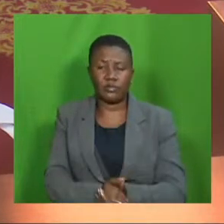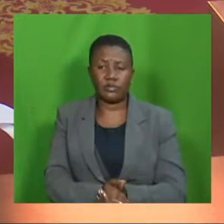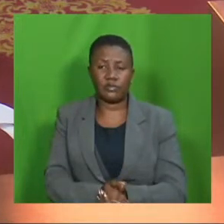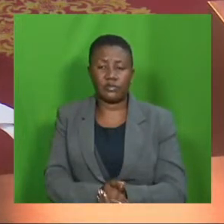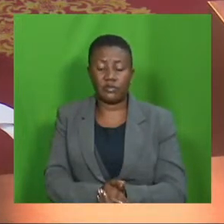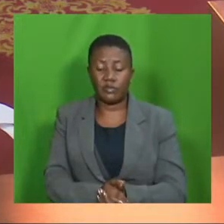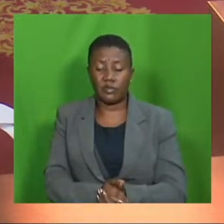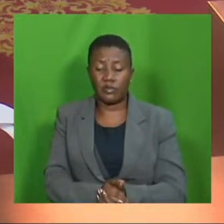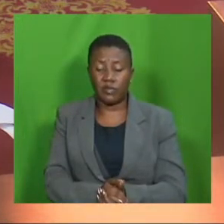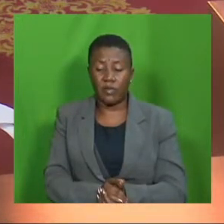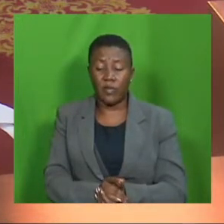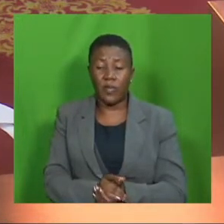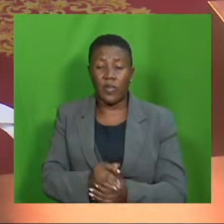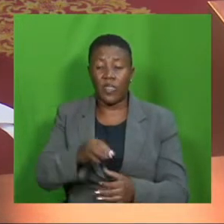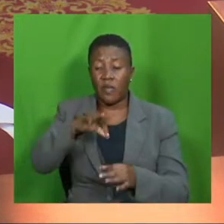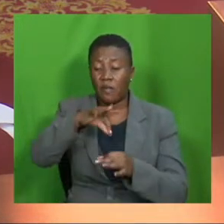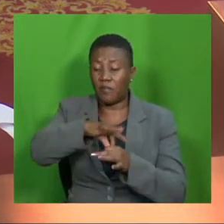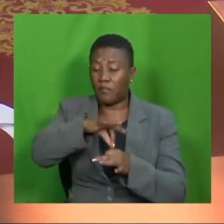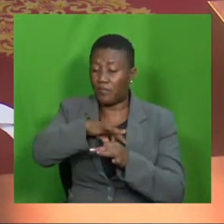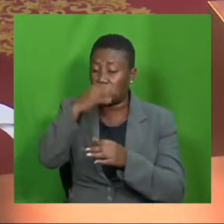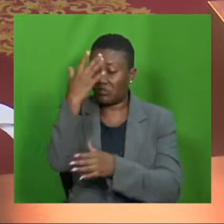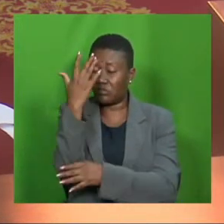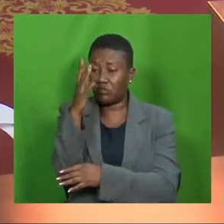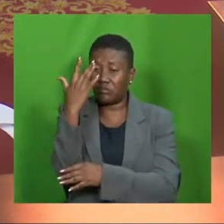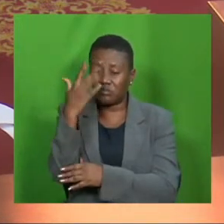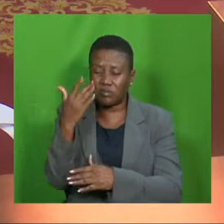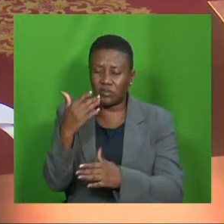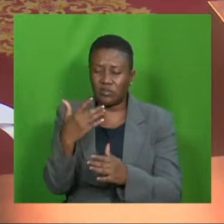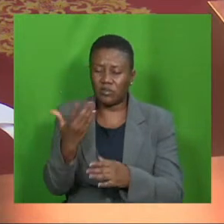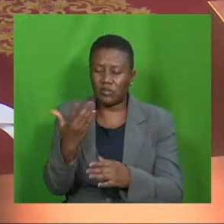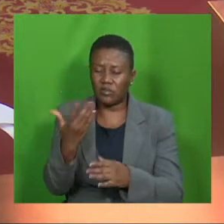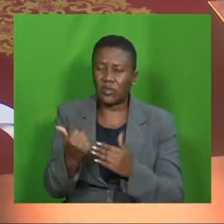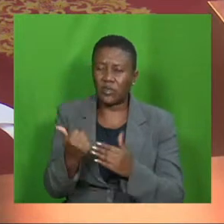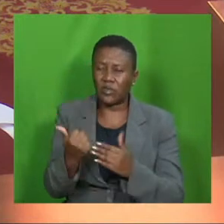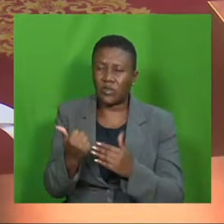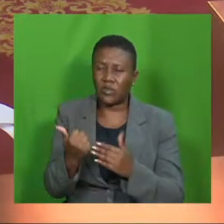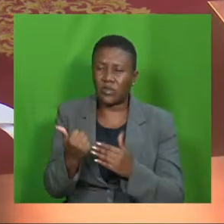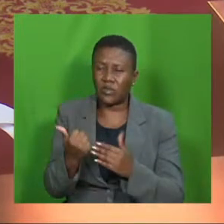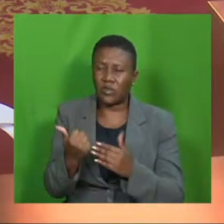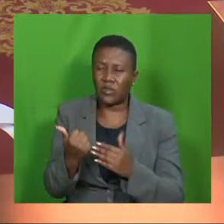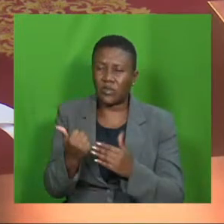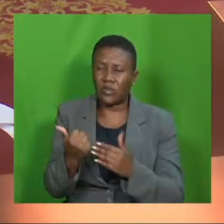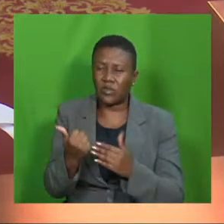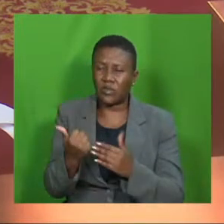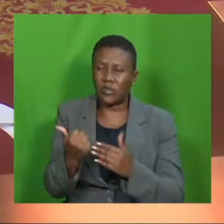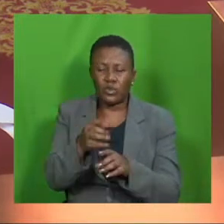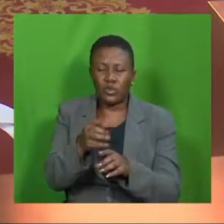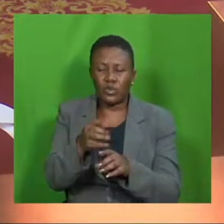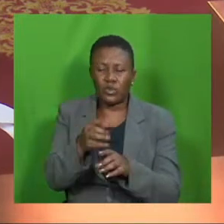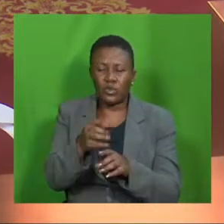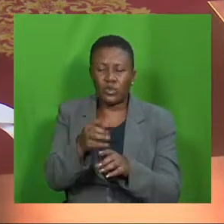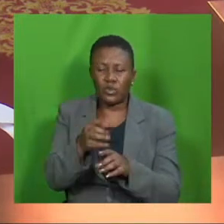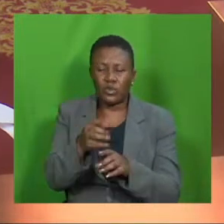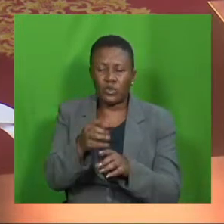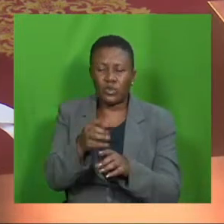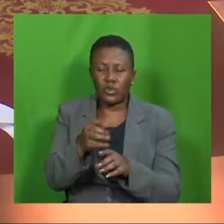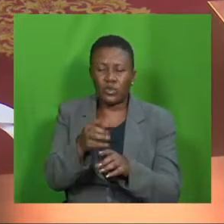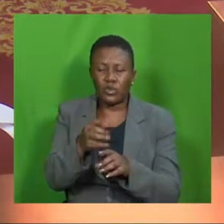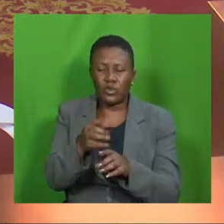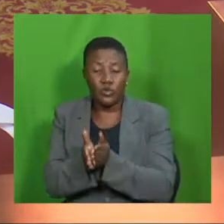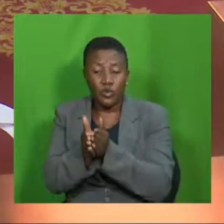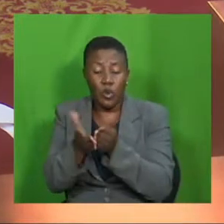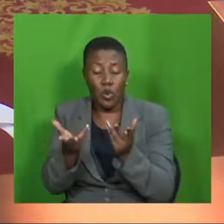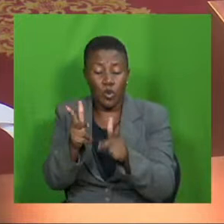Plans are advanced to procure 4 patrol boats and a research vessel for the sector to